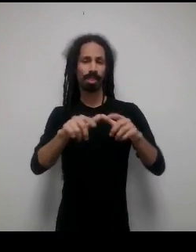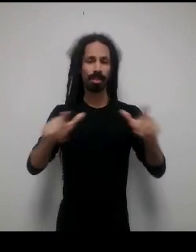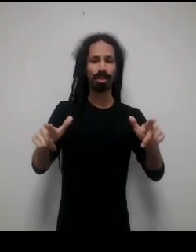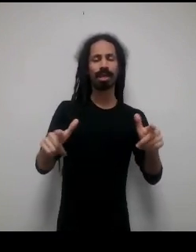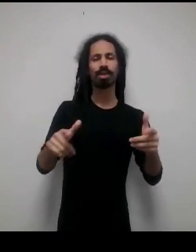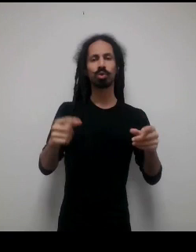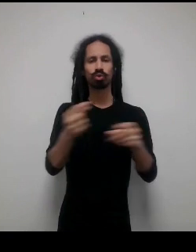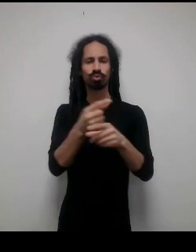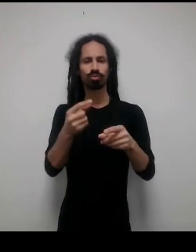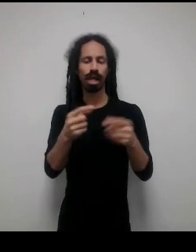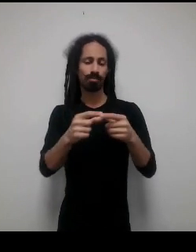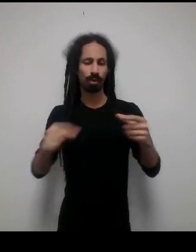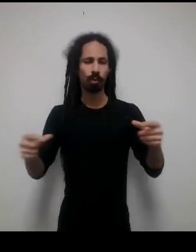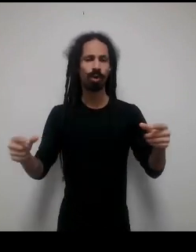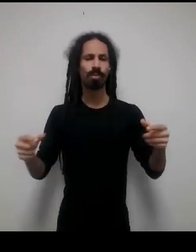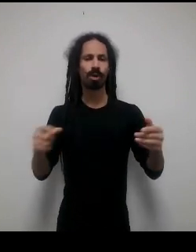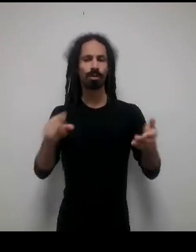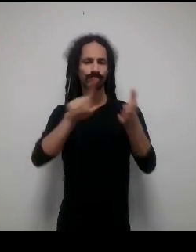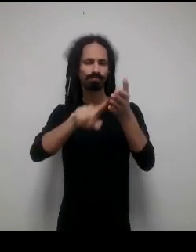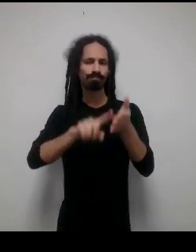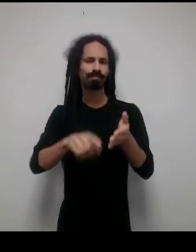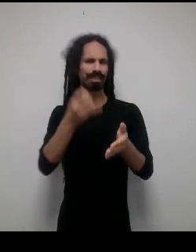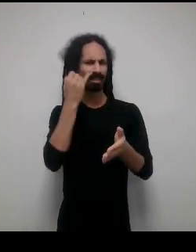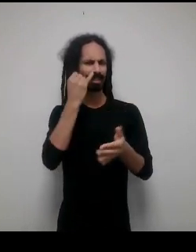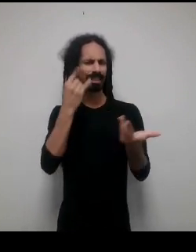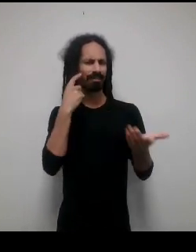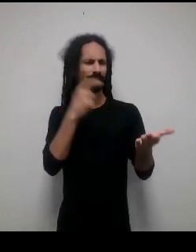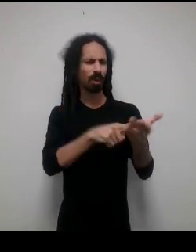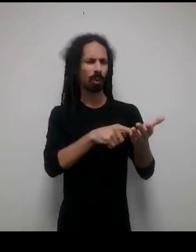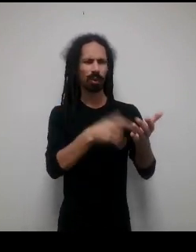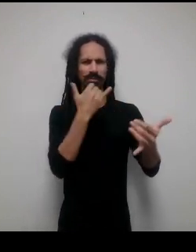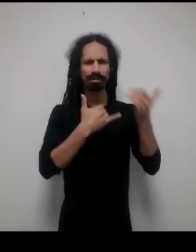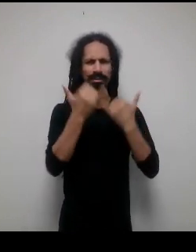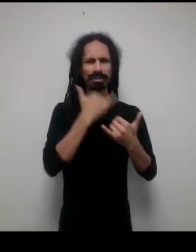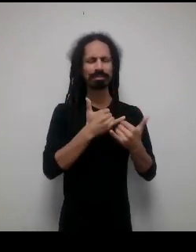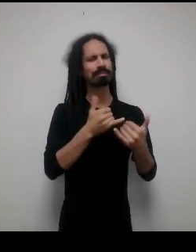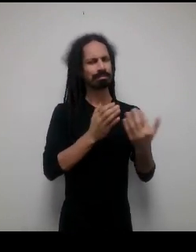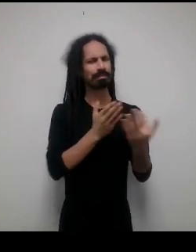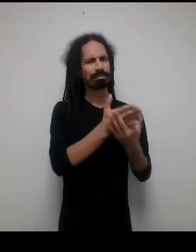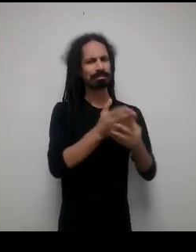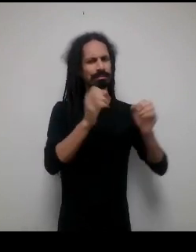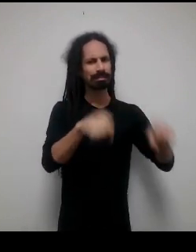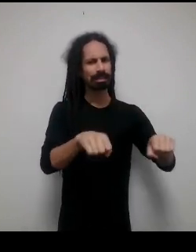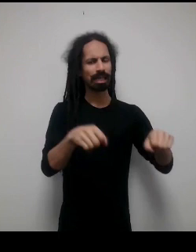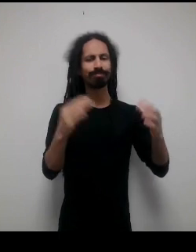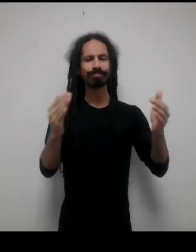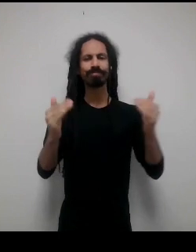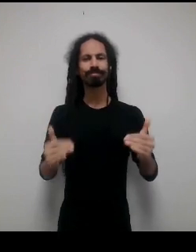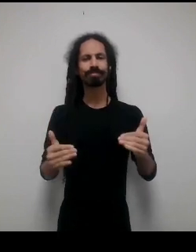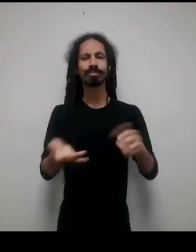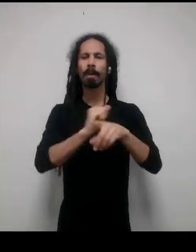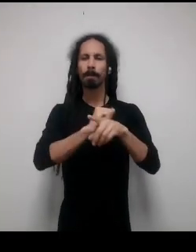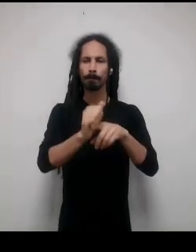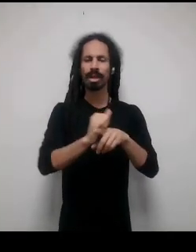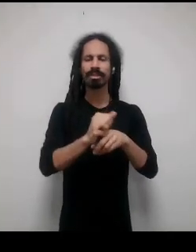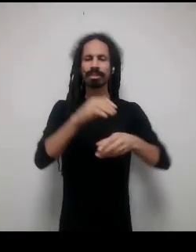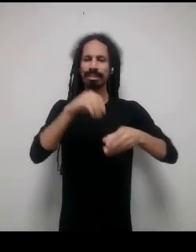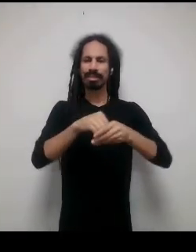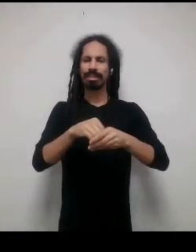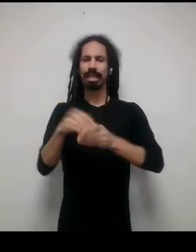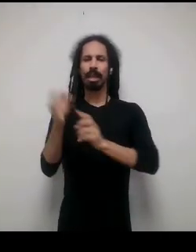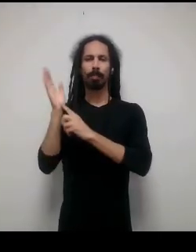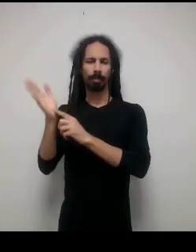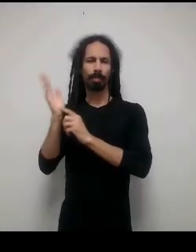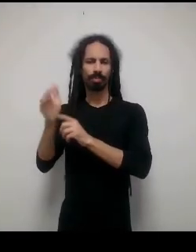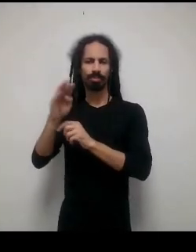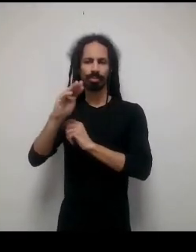noting mistakes on your slides. And finally, I would strongly recommend to practice your slides in presentation mode once you've